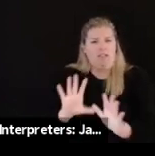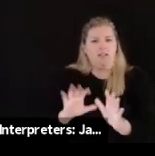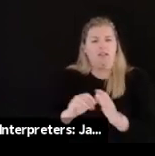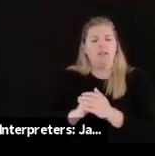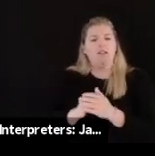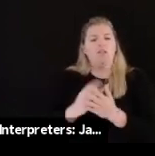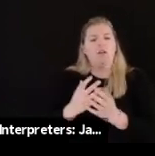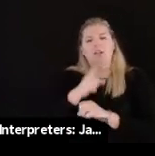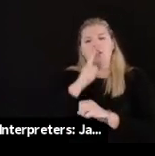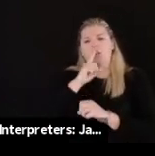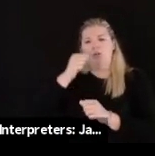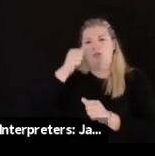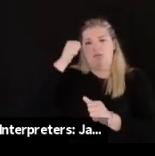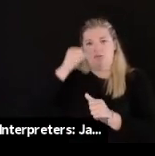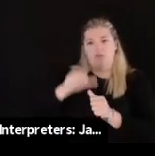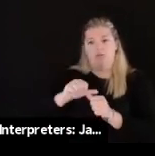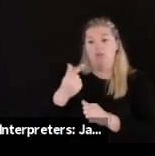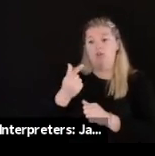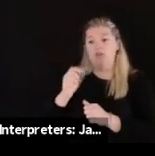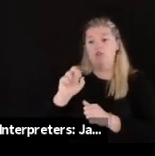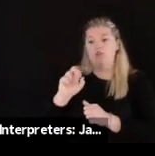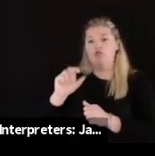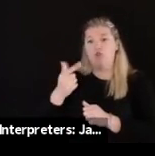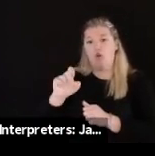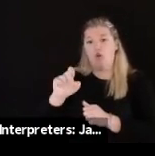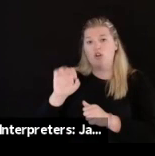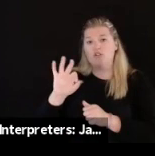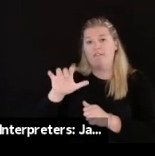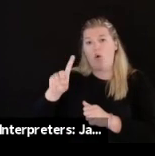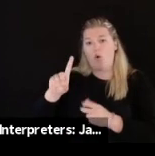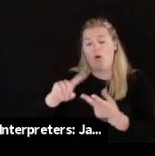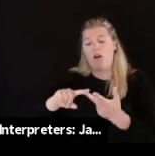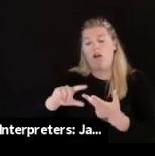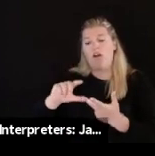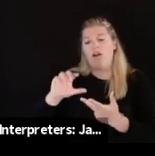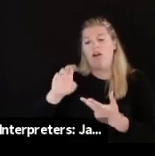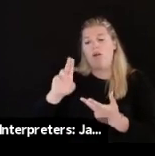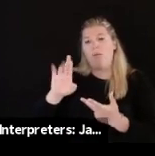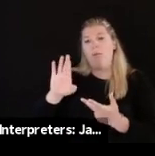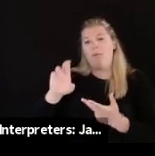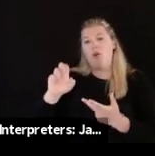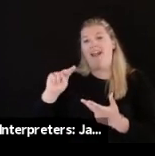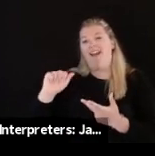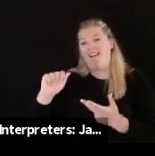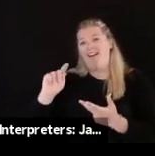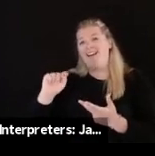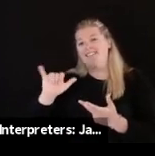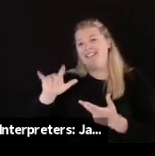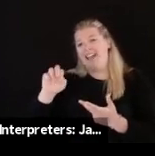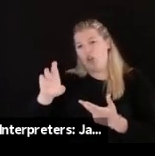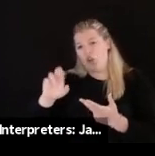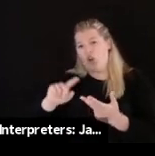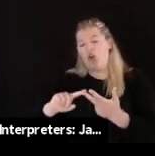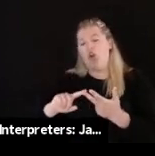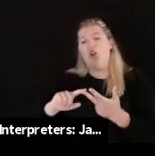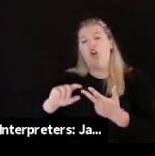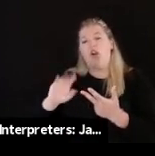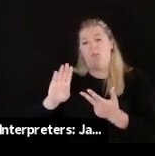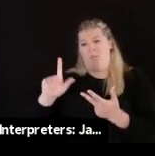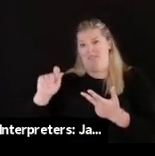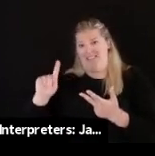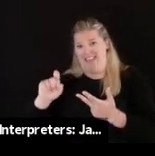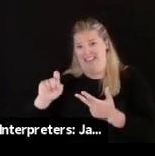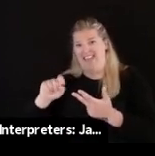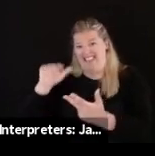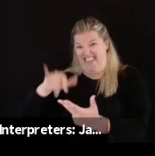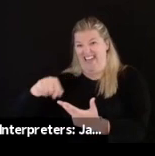mindful of how George Floyd, Breonna Taylor, Jake Blake, the devastating impacts of the pandemic, specifically